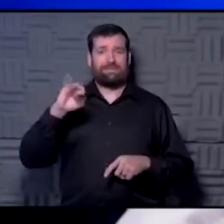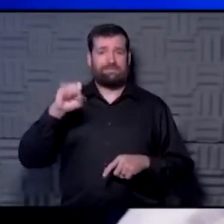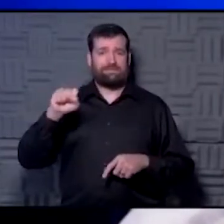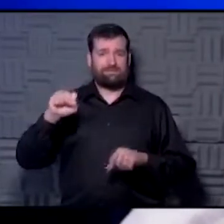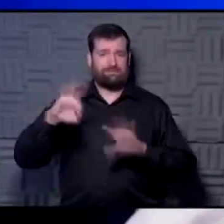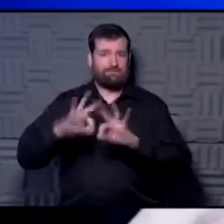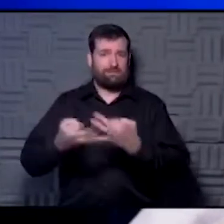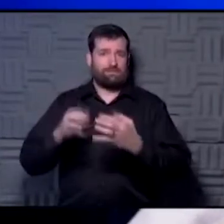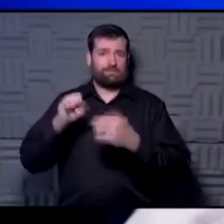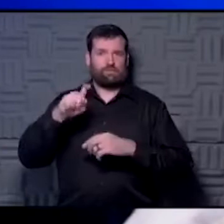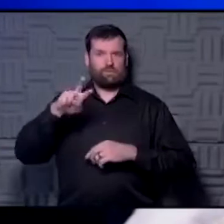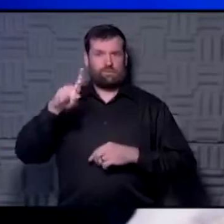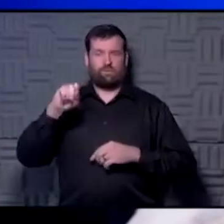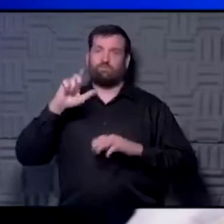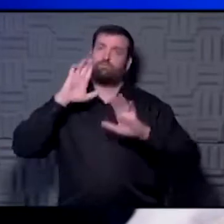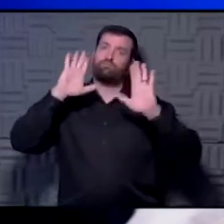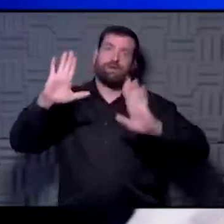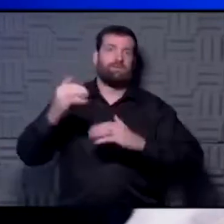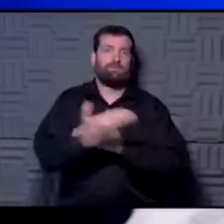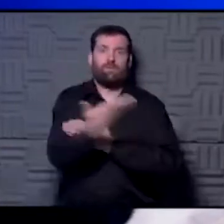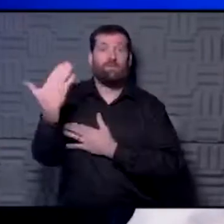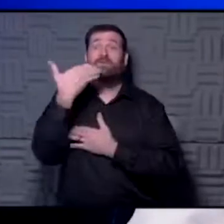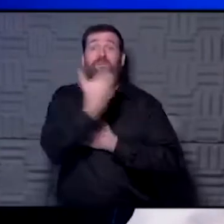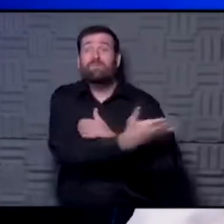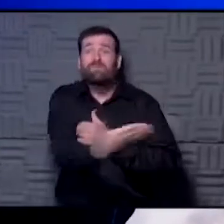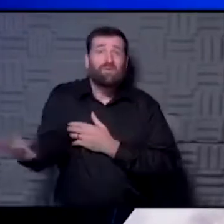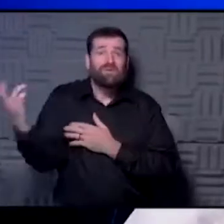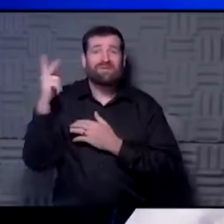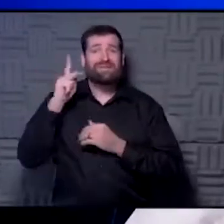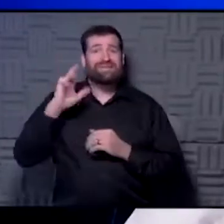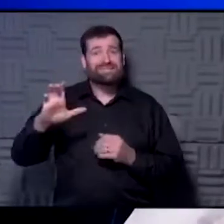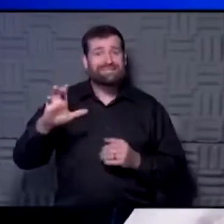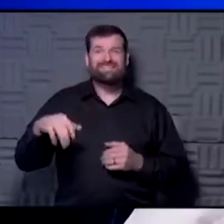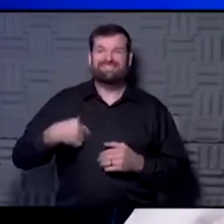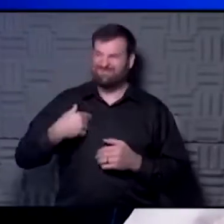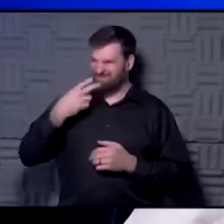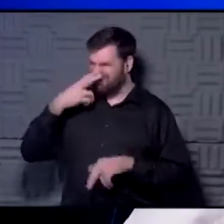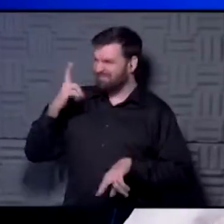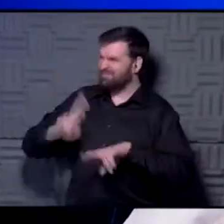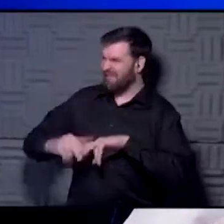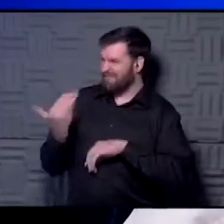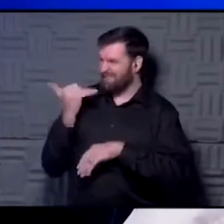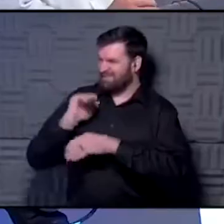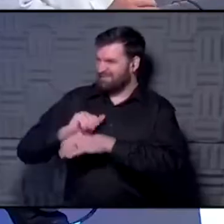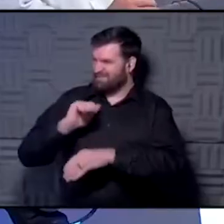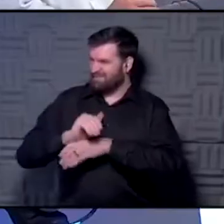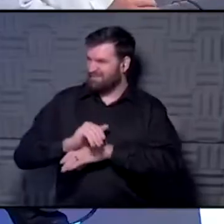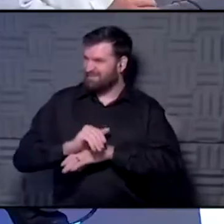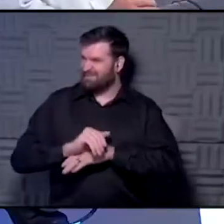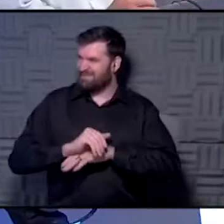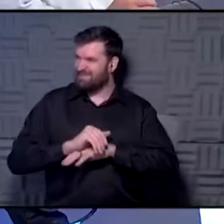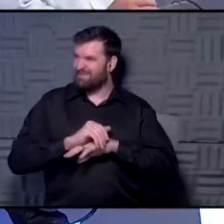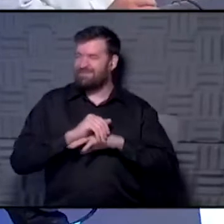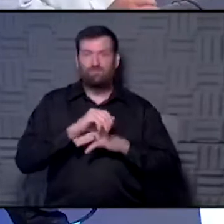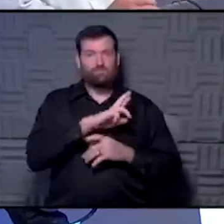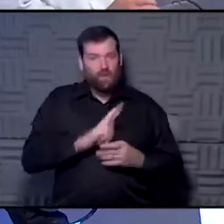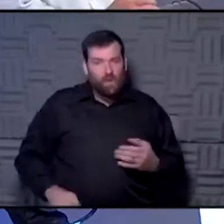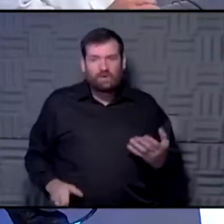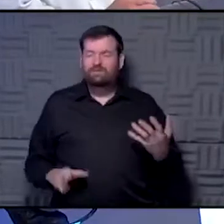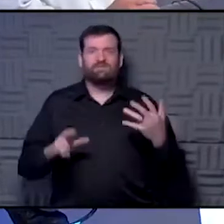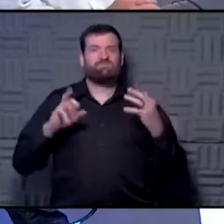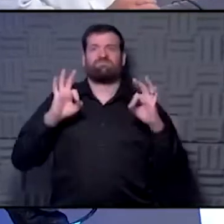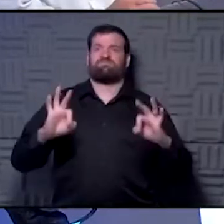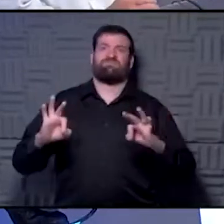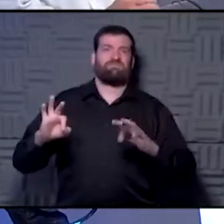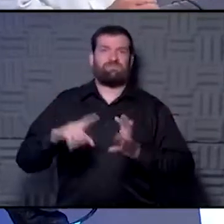this great morning in Kansas City. Good morning, Kansas City. Yeah. Hey, we had some fun last night. Yes, Both Brady Singer and the Royals. Let's talk about that